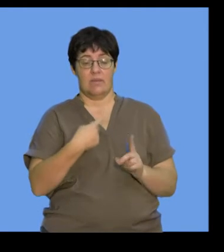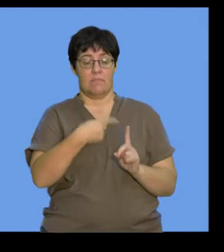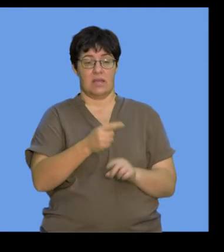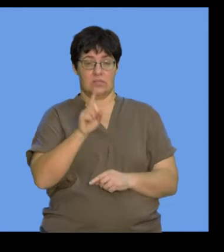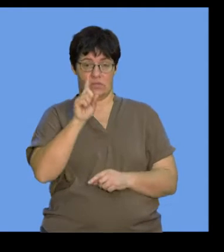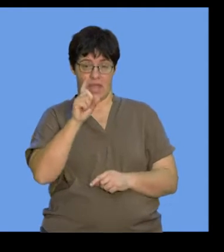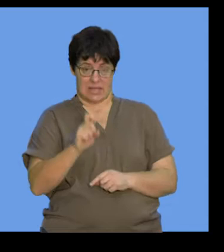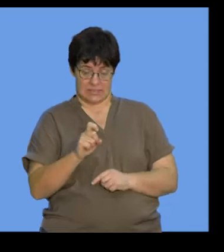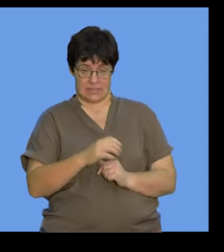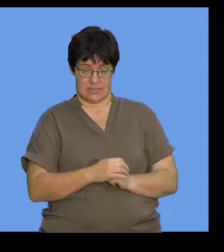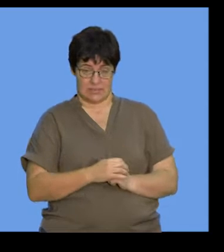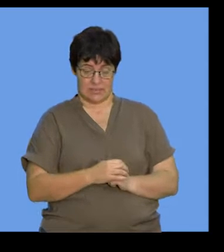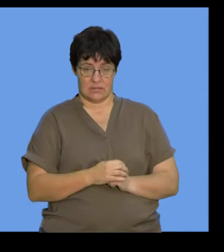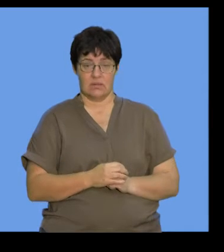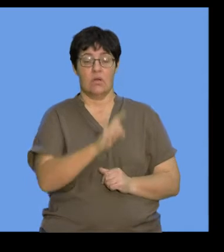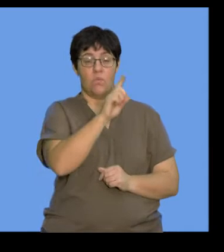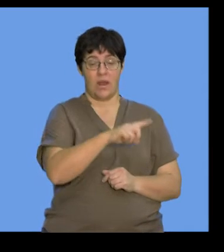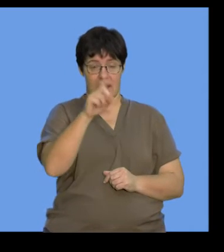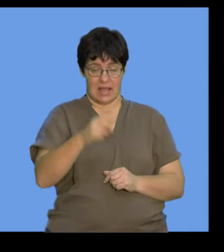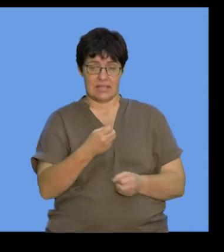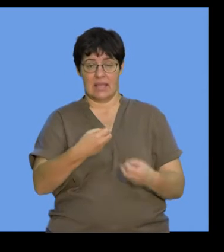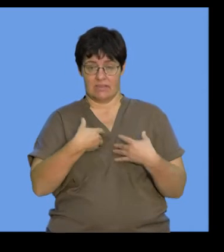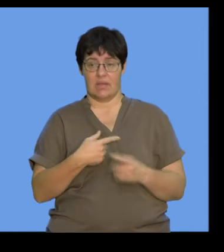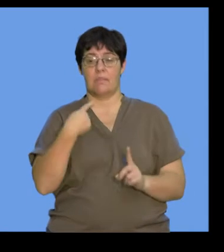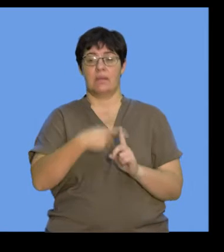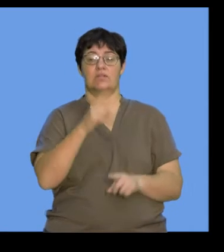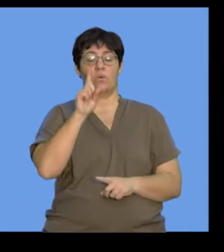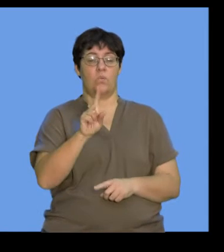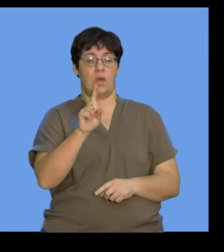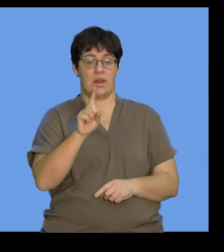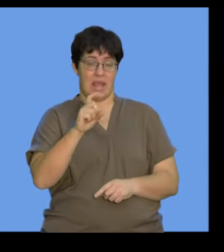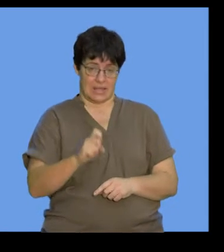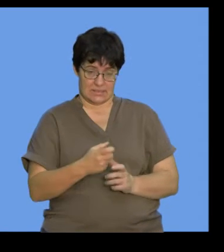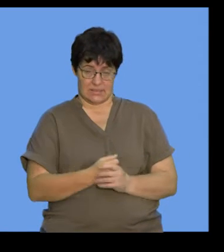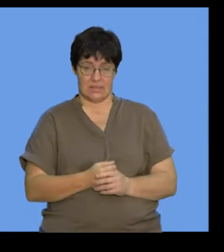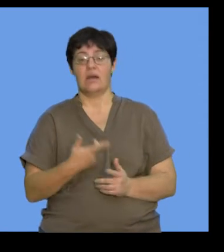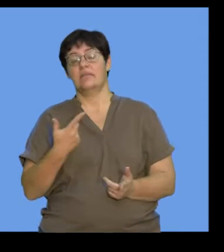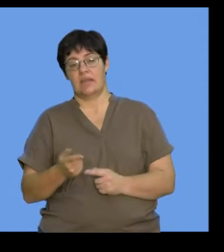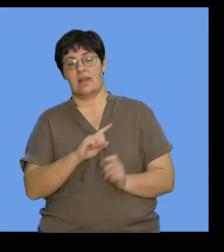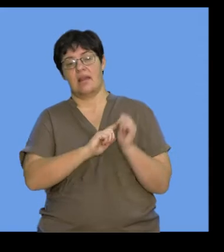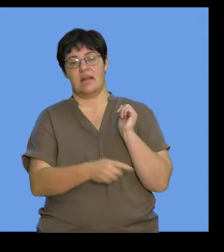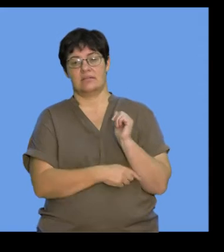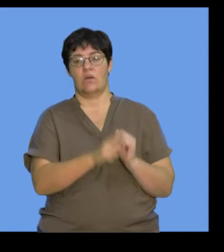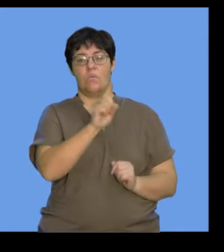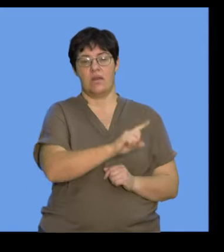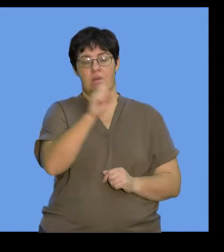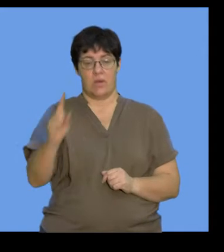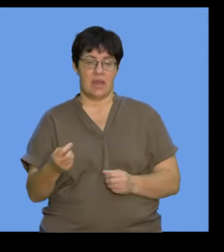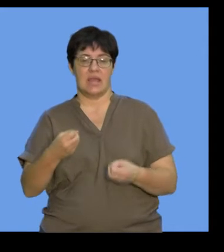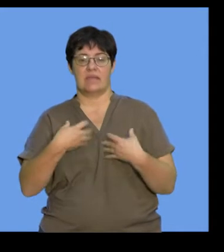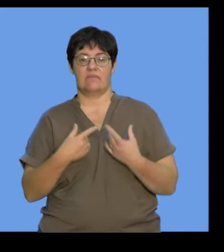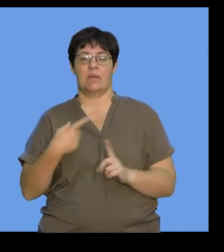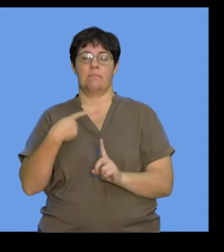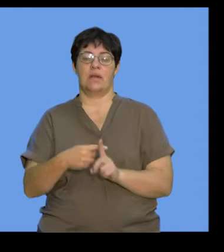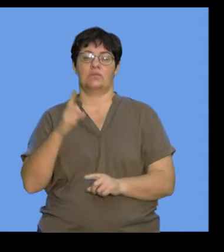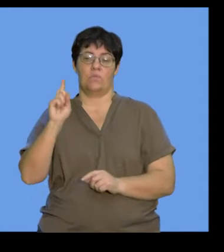1 will give me plus x. The 1 and the x will give me also plus x. Then lastly, the 1 and the